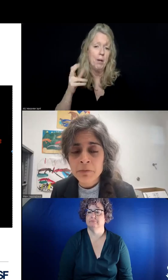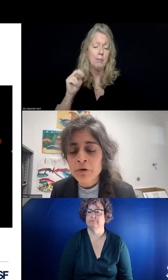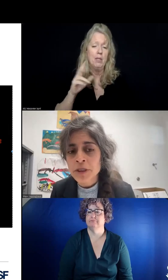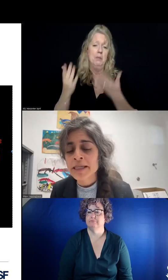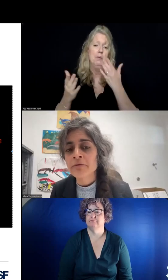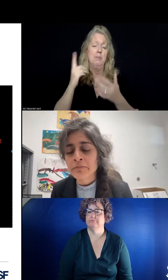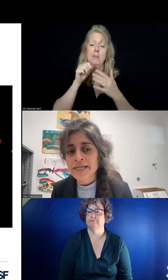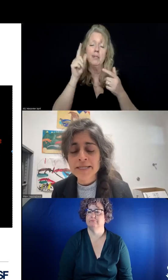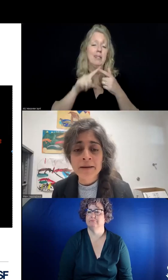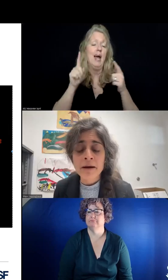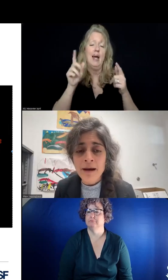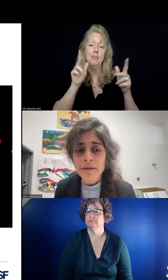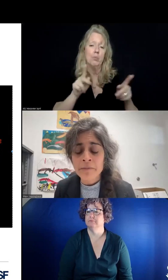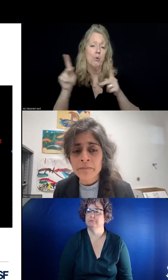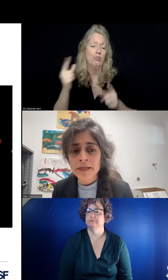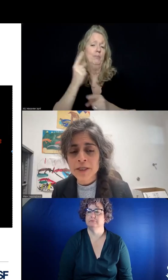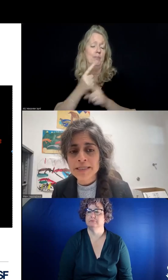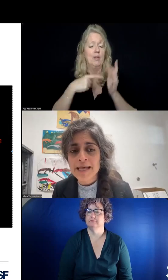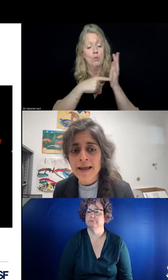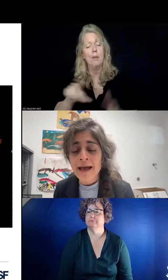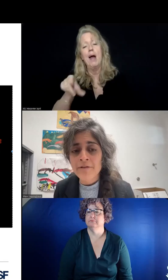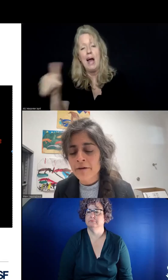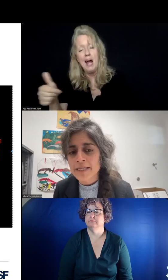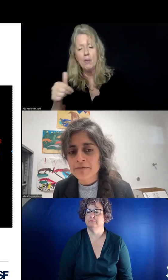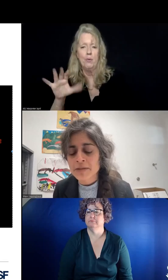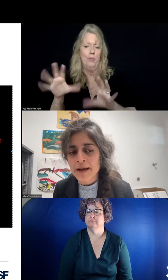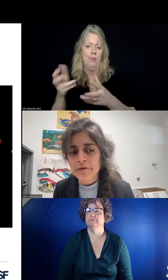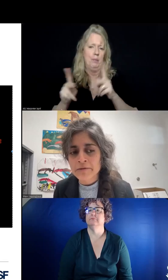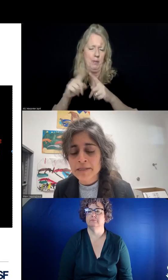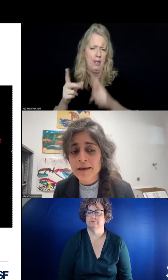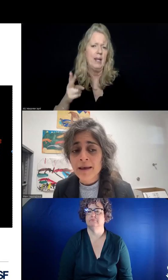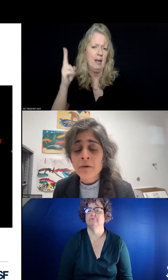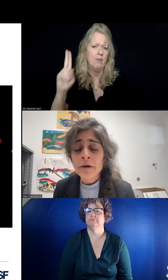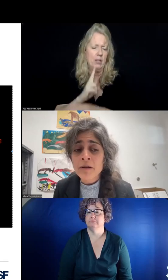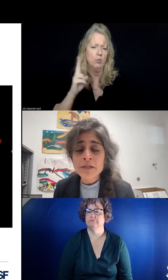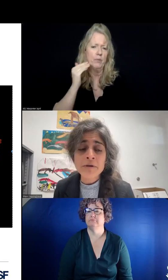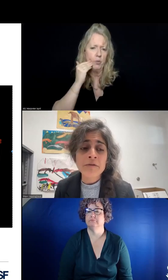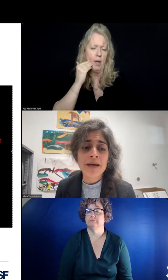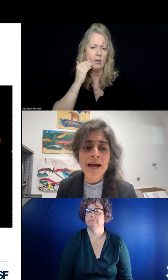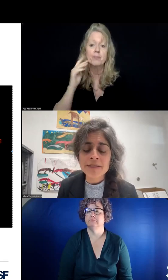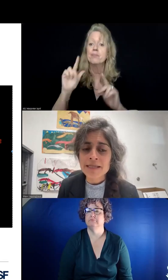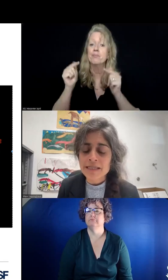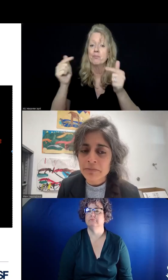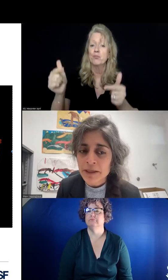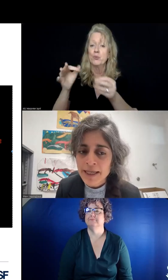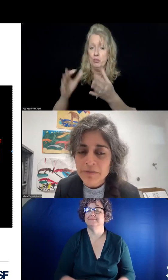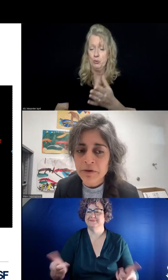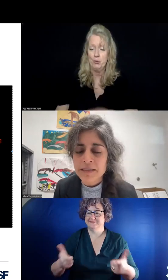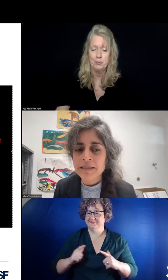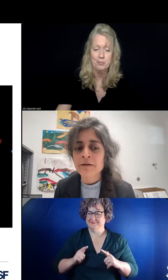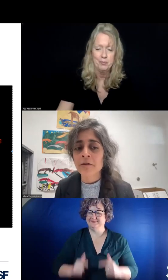be disproportionately represented among other populations that have high rates of tobacco use. We also know that housing